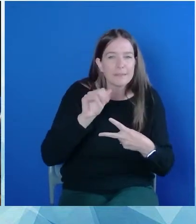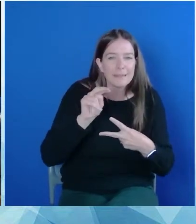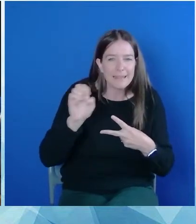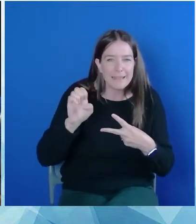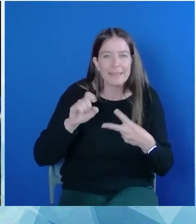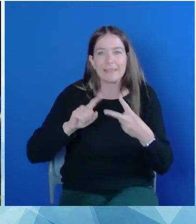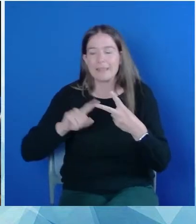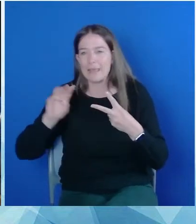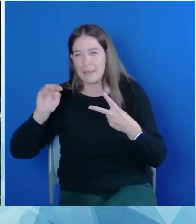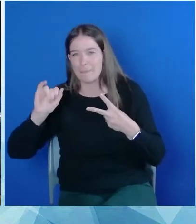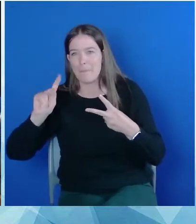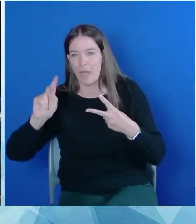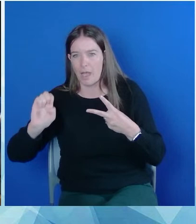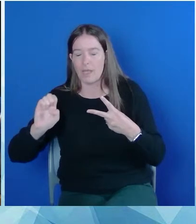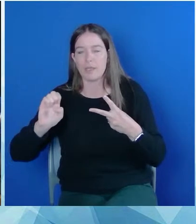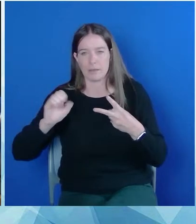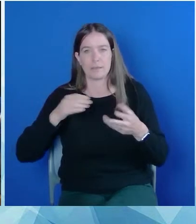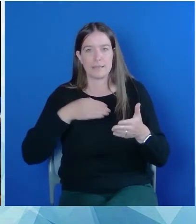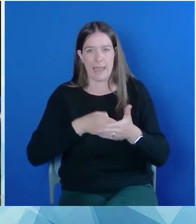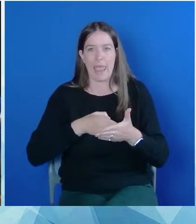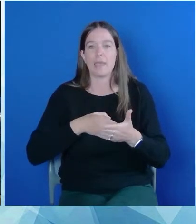carries.